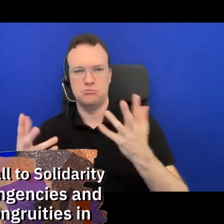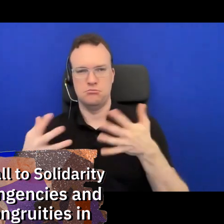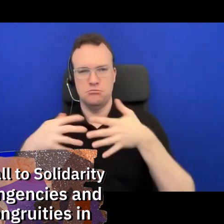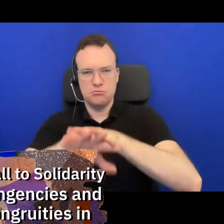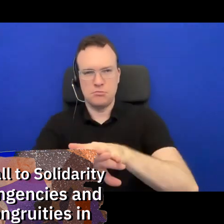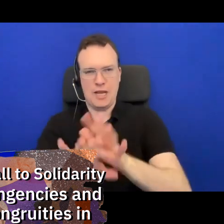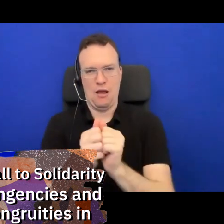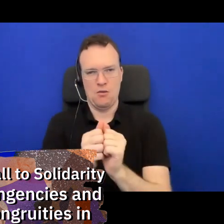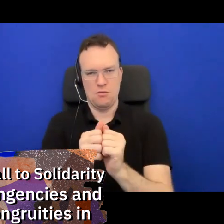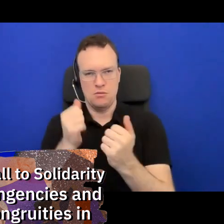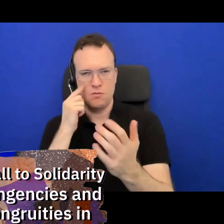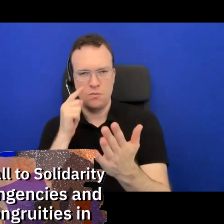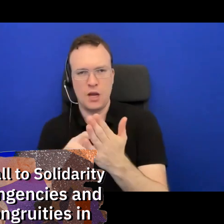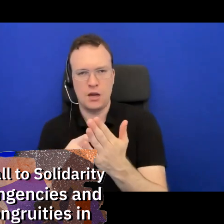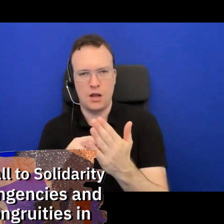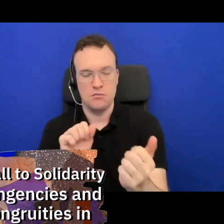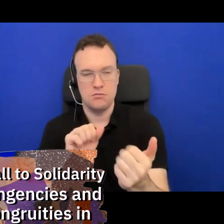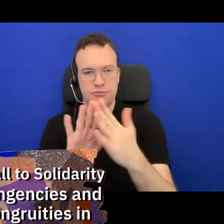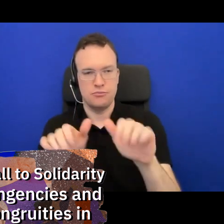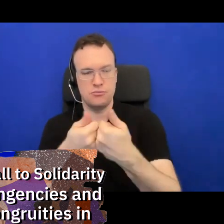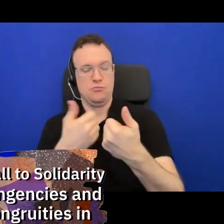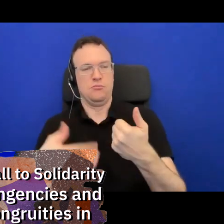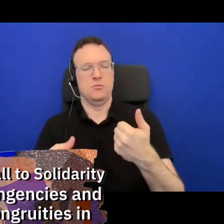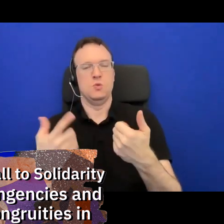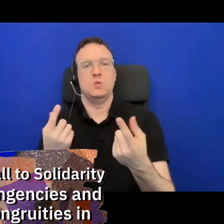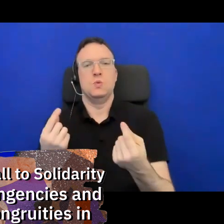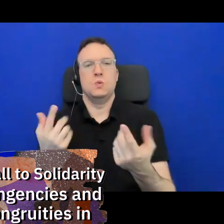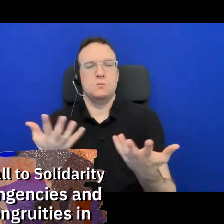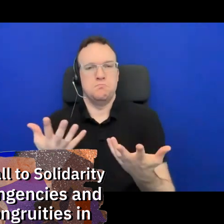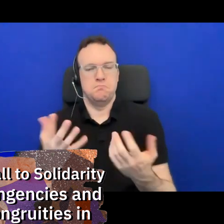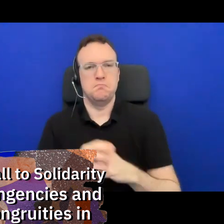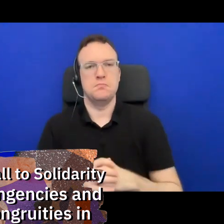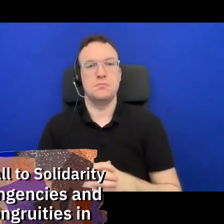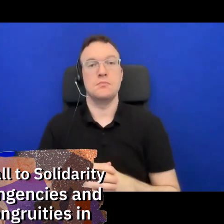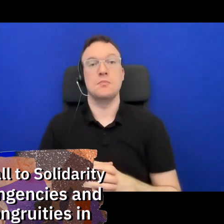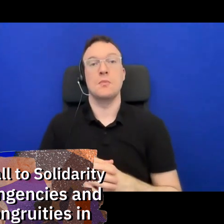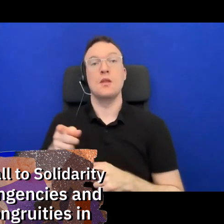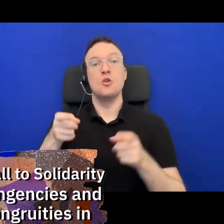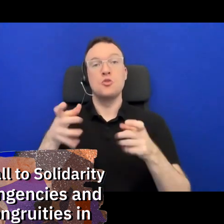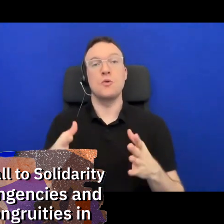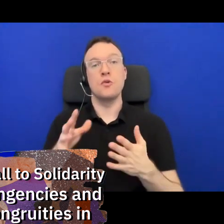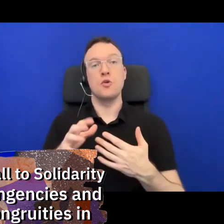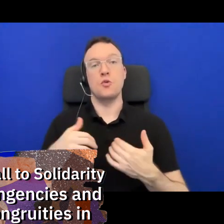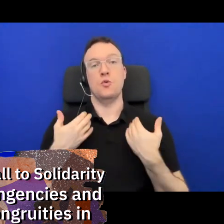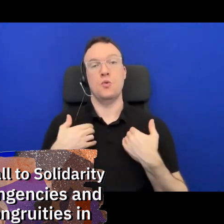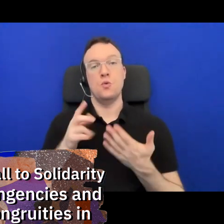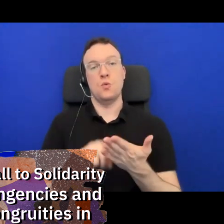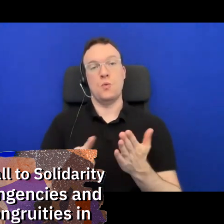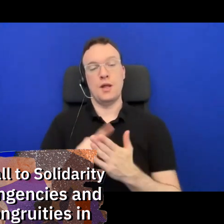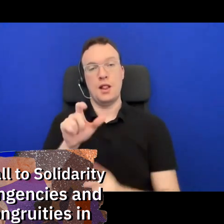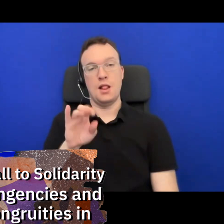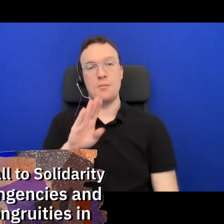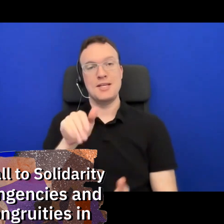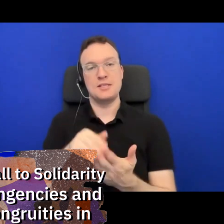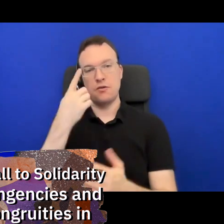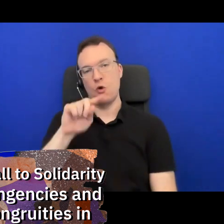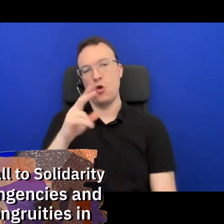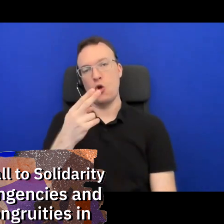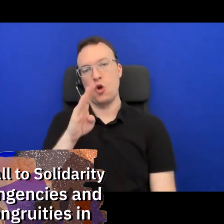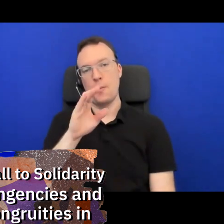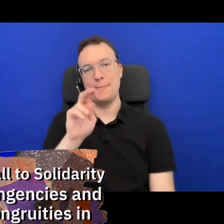difference. He is the director of the Youth Research Lab at the Center for Urban Schooling of